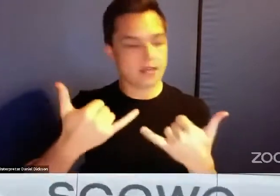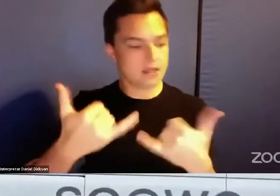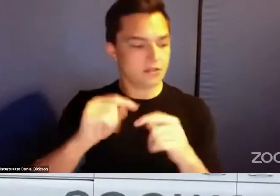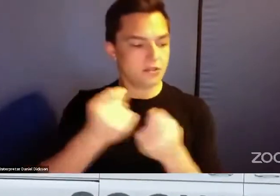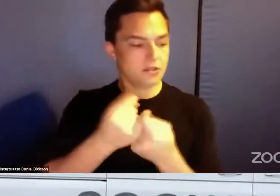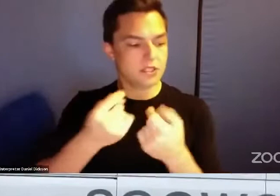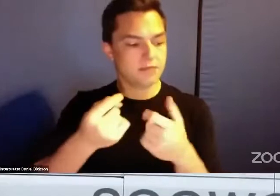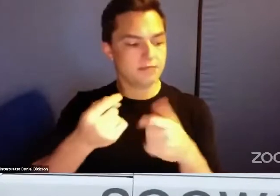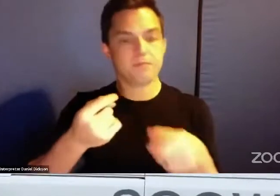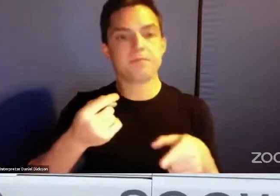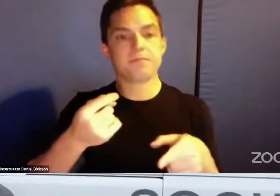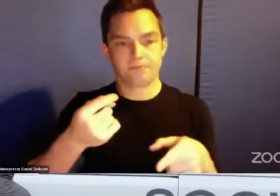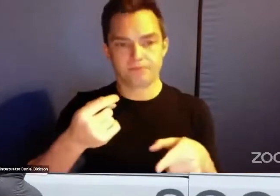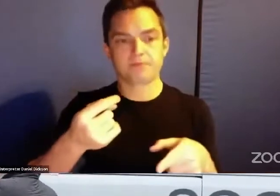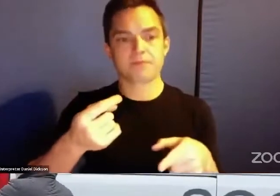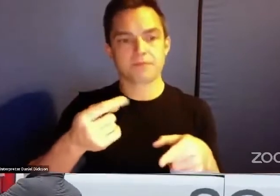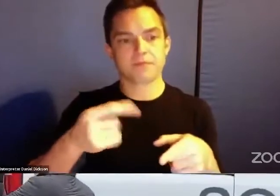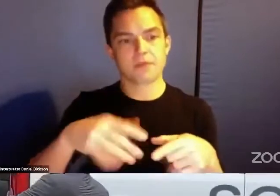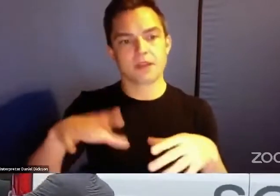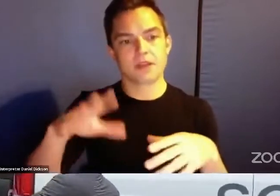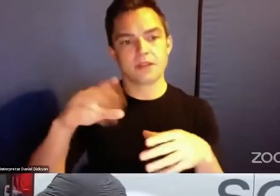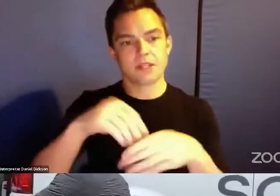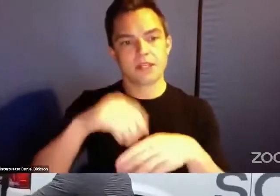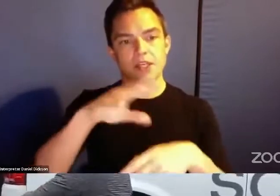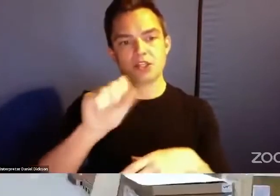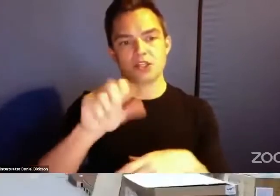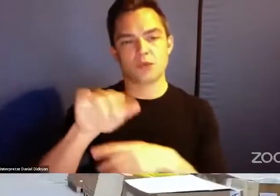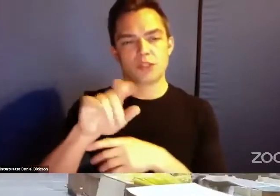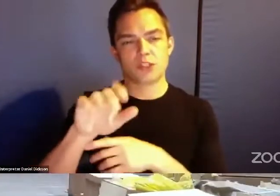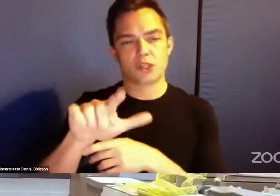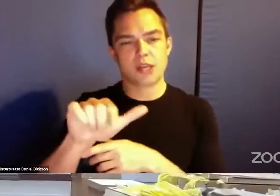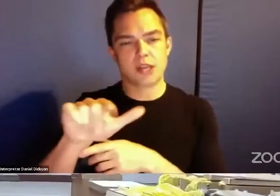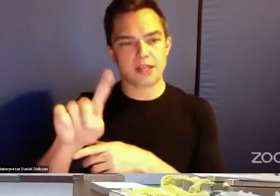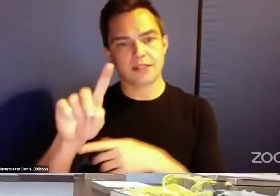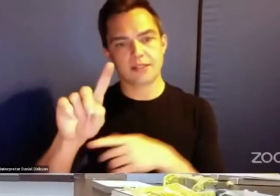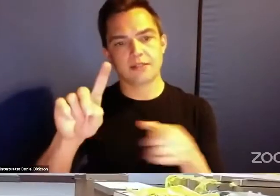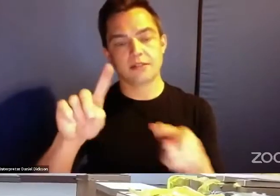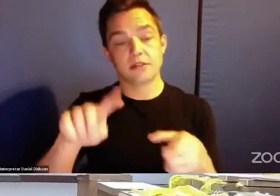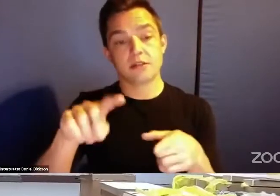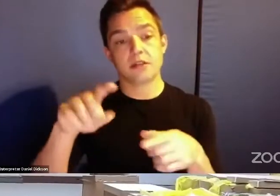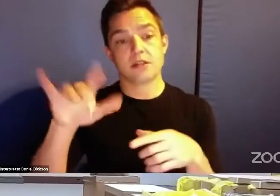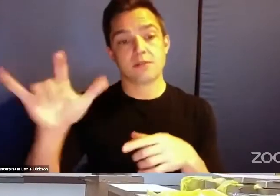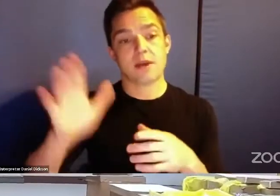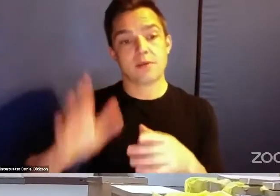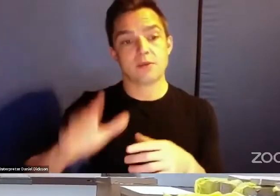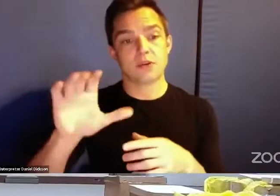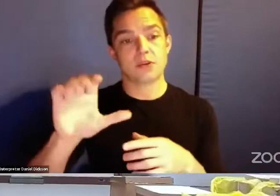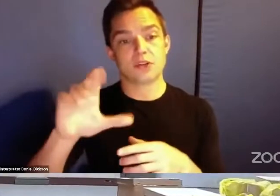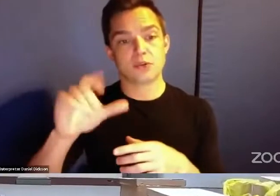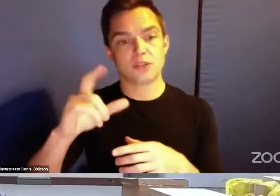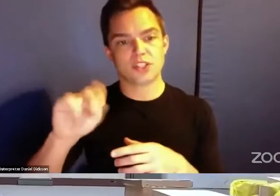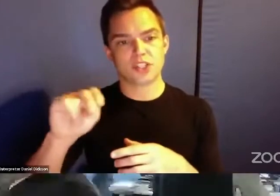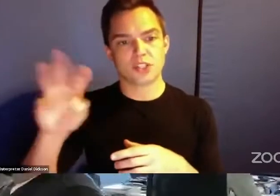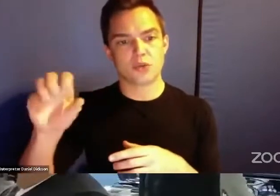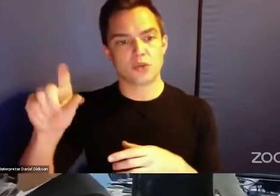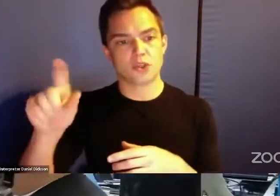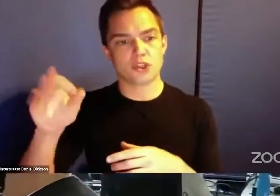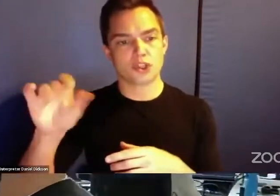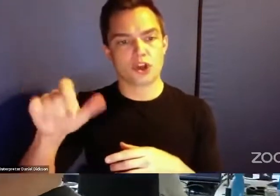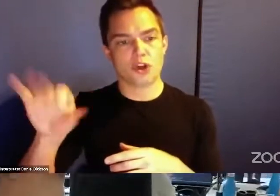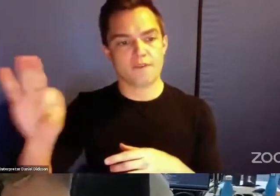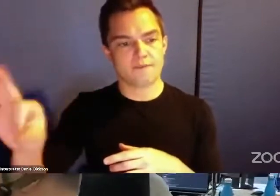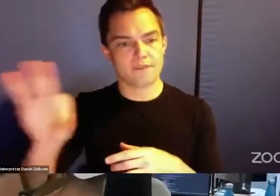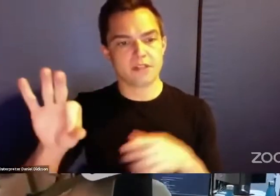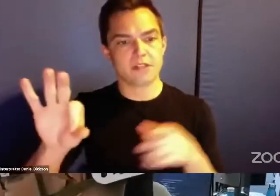Winterthur, Switzerland. Scervo, their pilot will be Christian Rusterholz, is a corporate spin-off of ETH Zurich. The team has